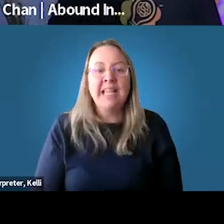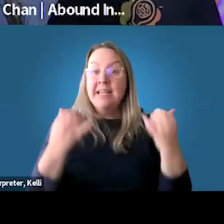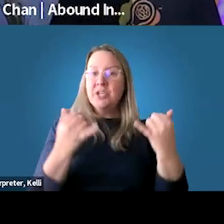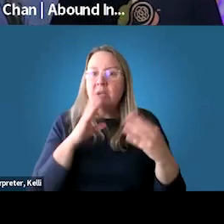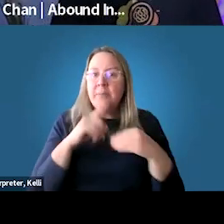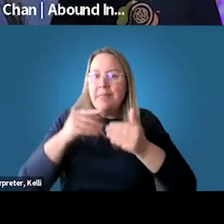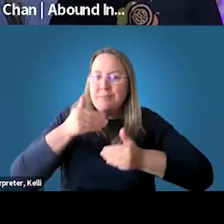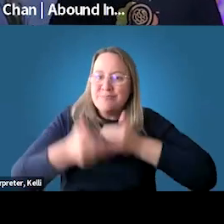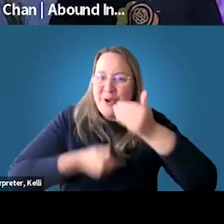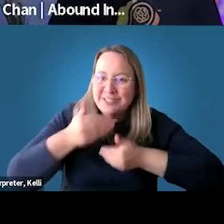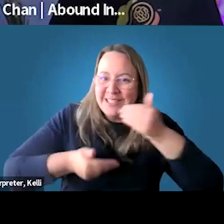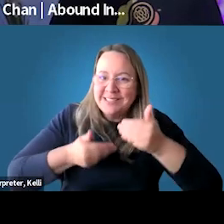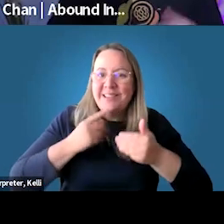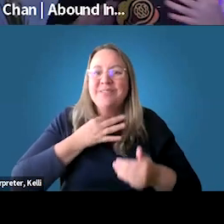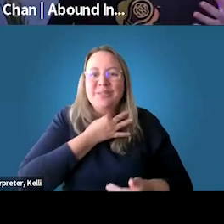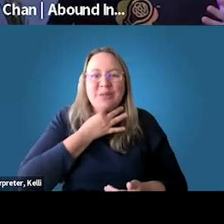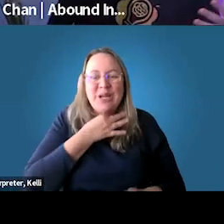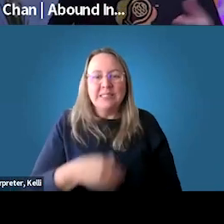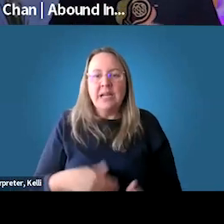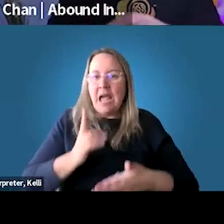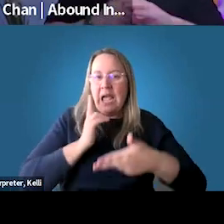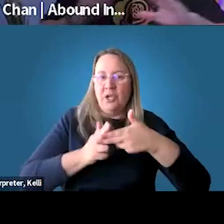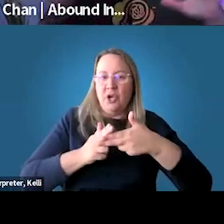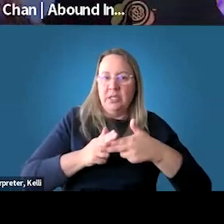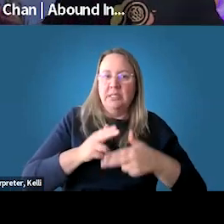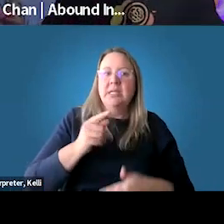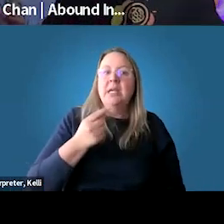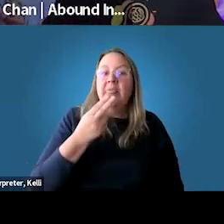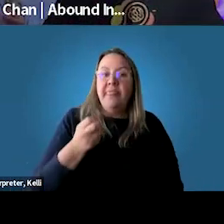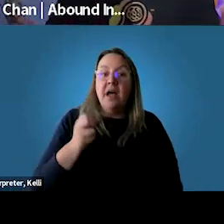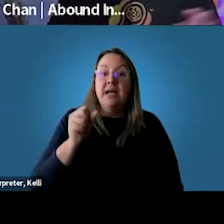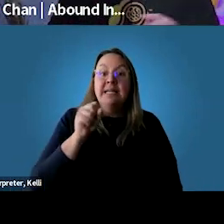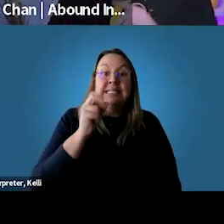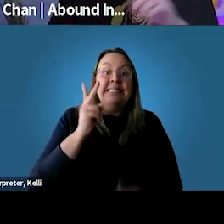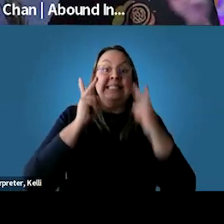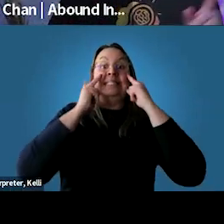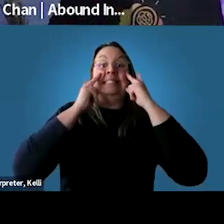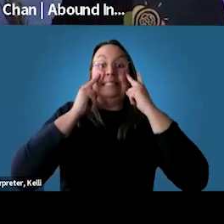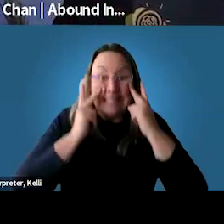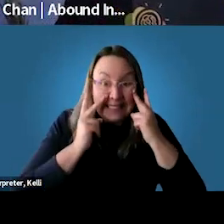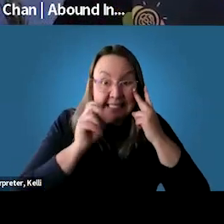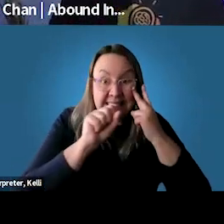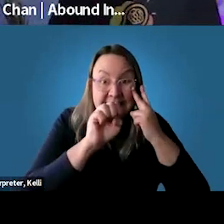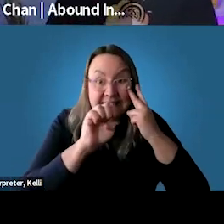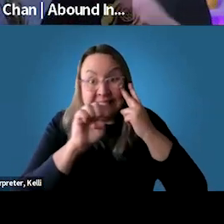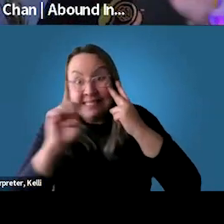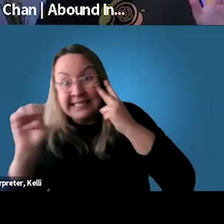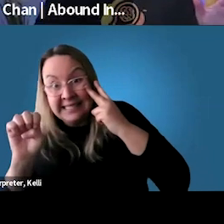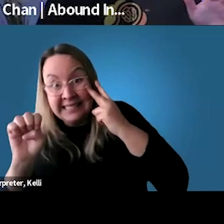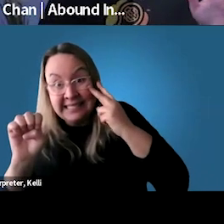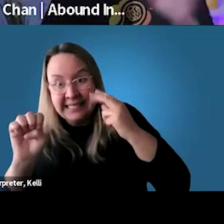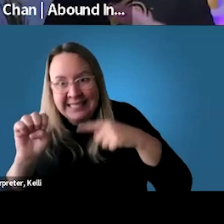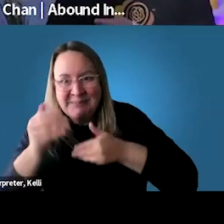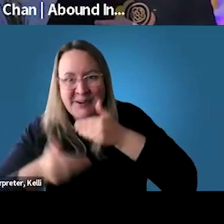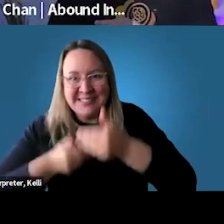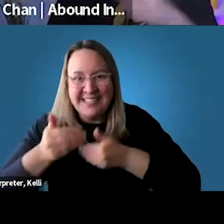the process to curiosity. I call it the SEEE process, which with an extra E. All right, so